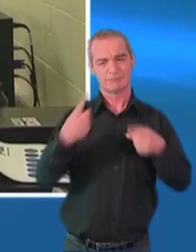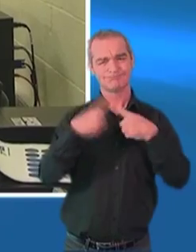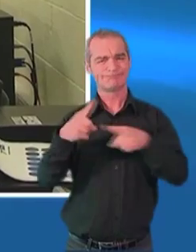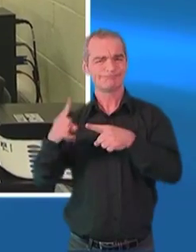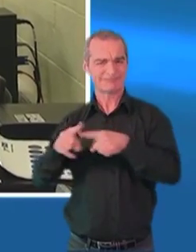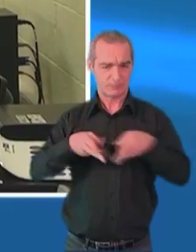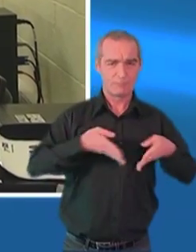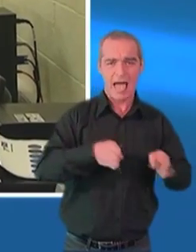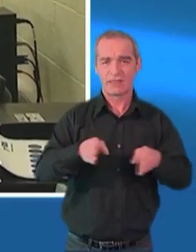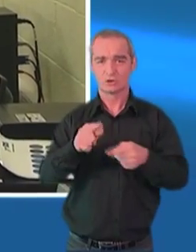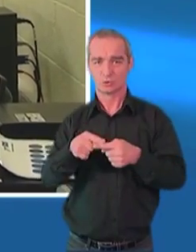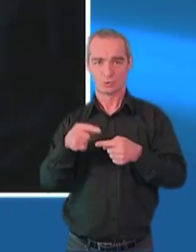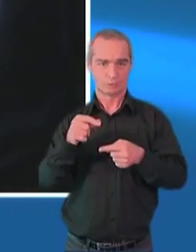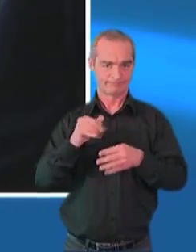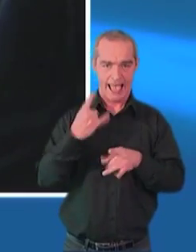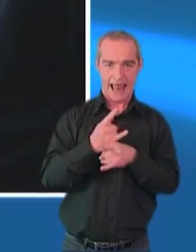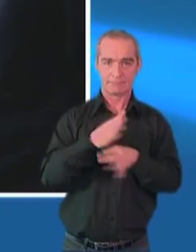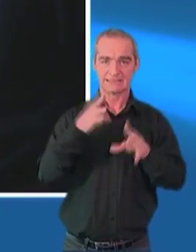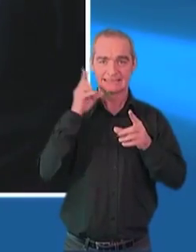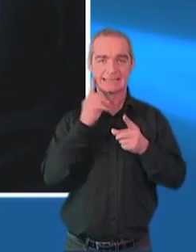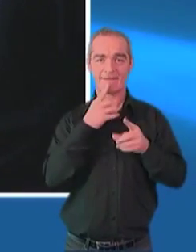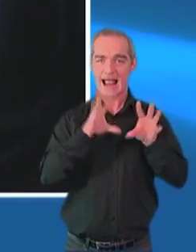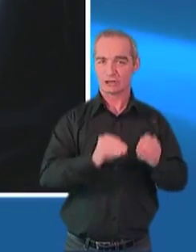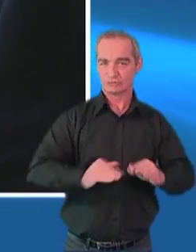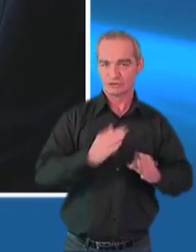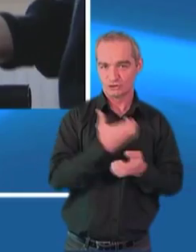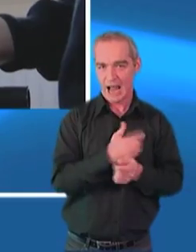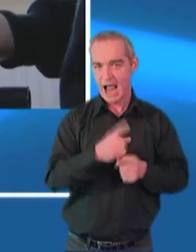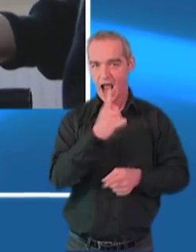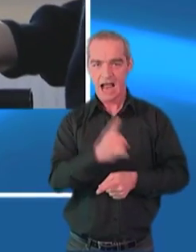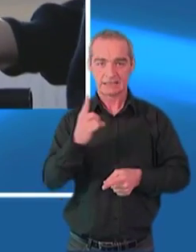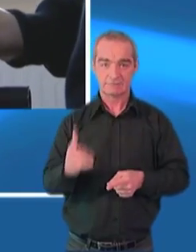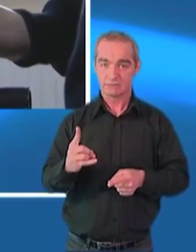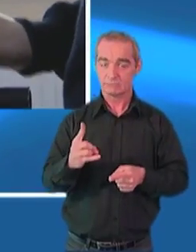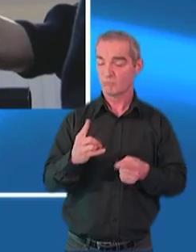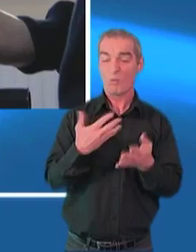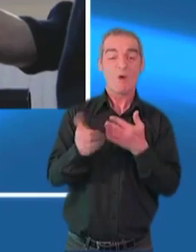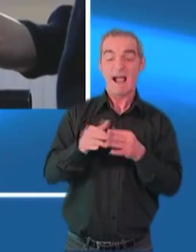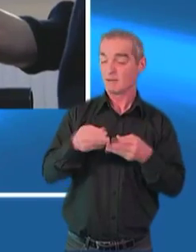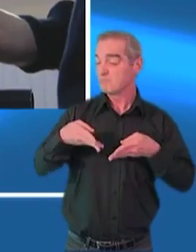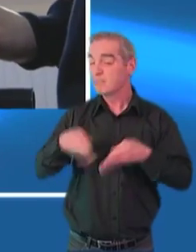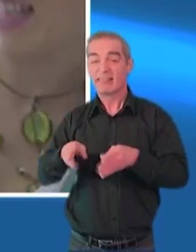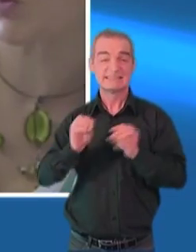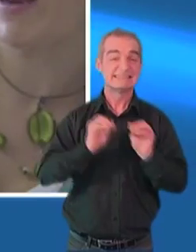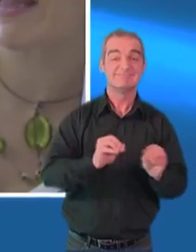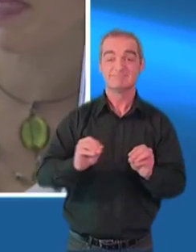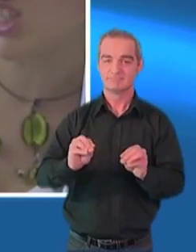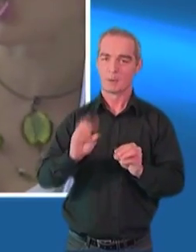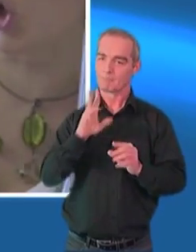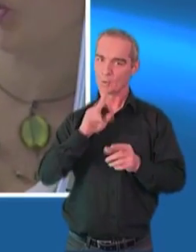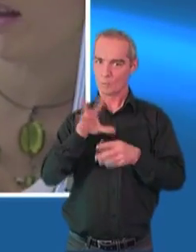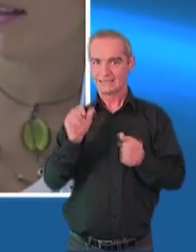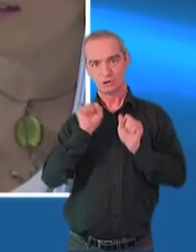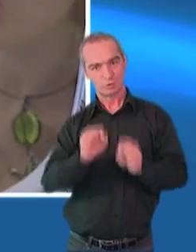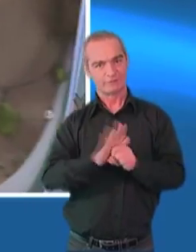are different methodologies and different approaches to the education of deaf and hard of hearing children. Whatever the